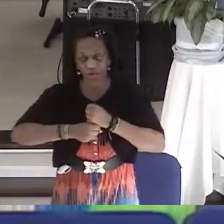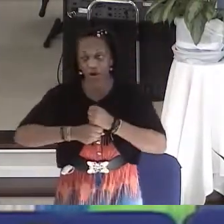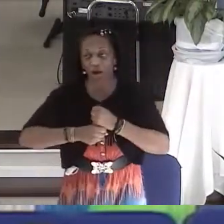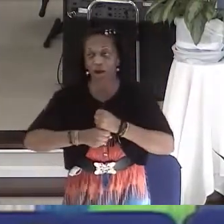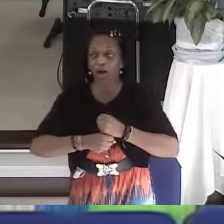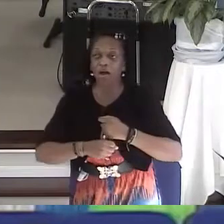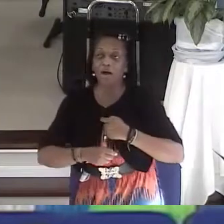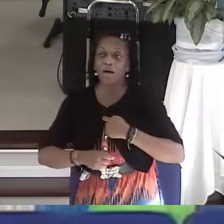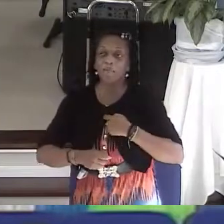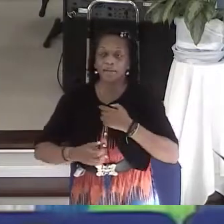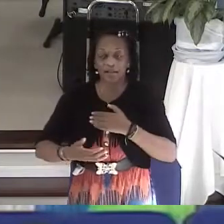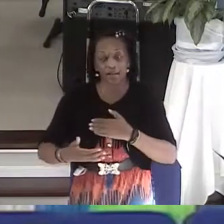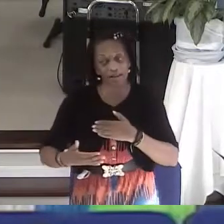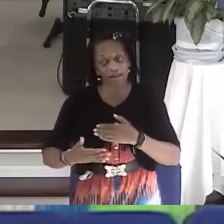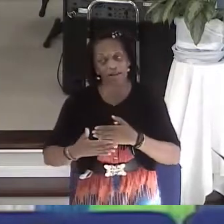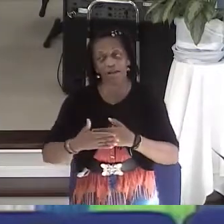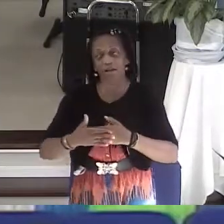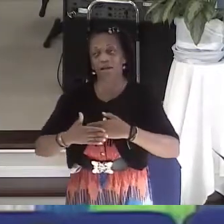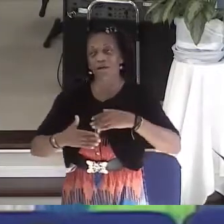Father, draw me